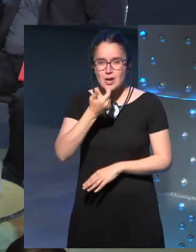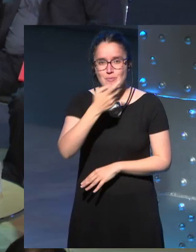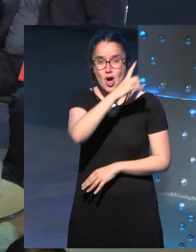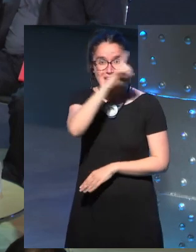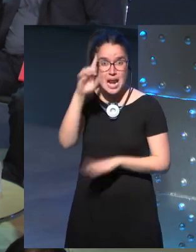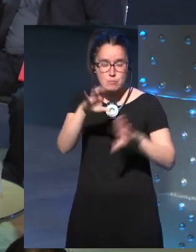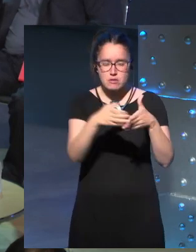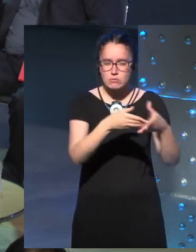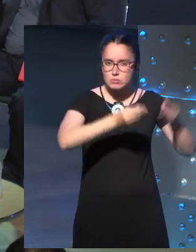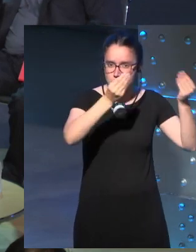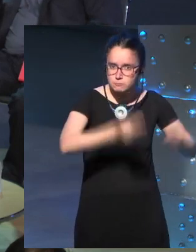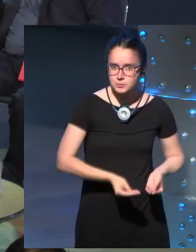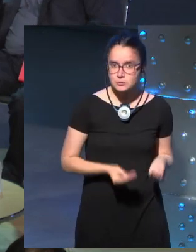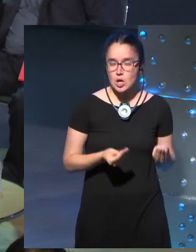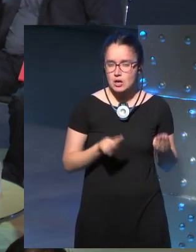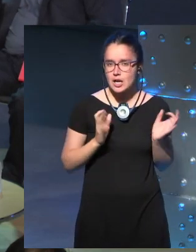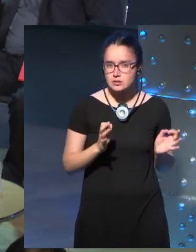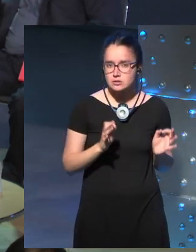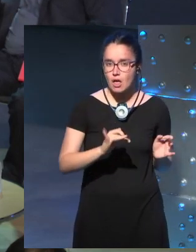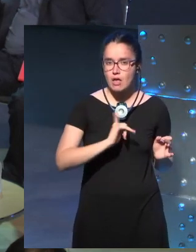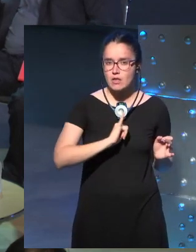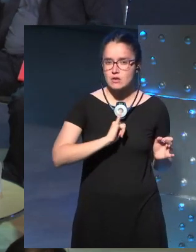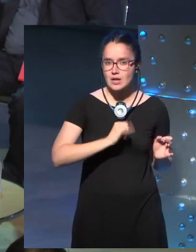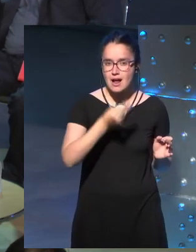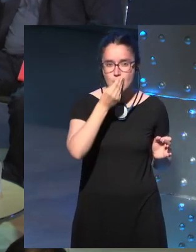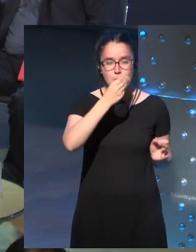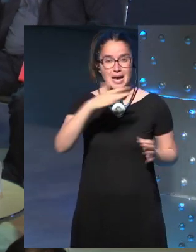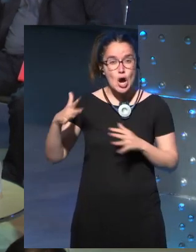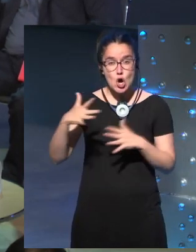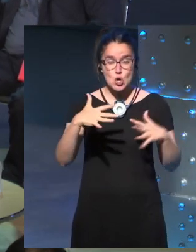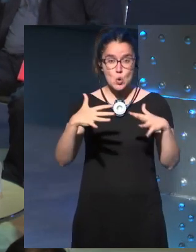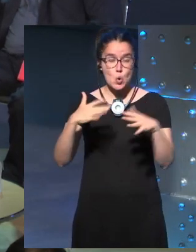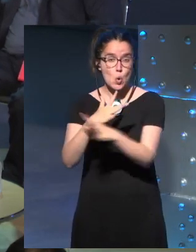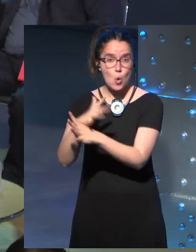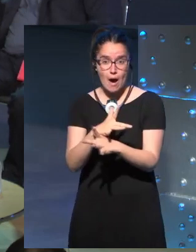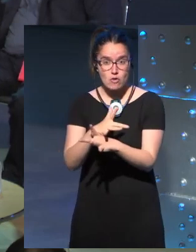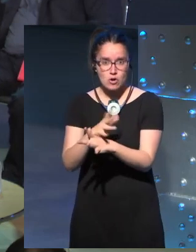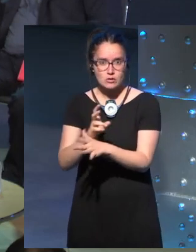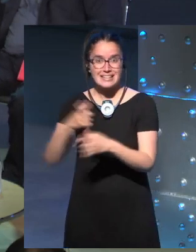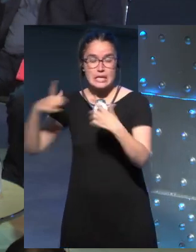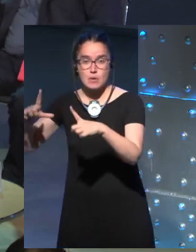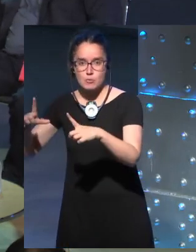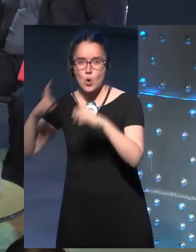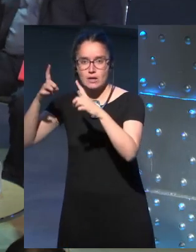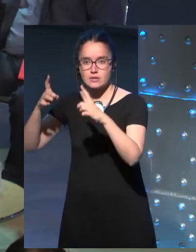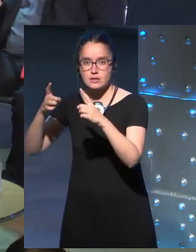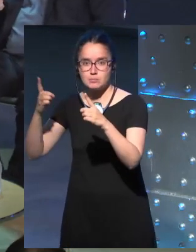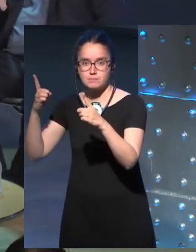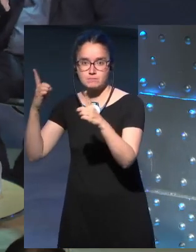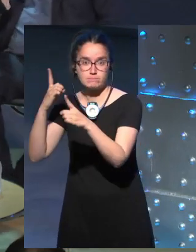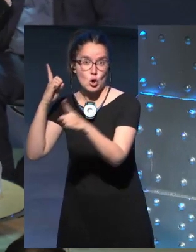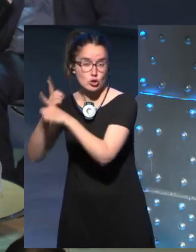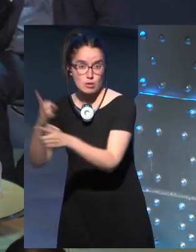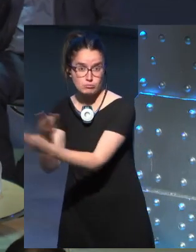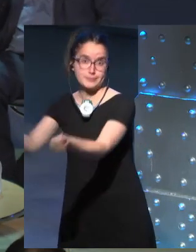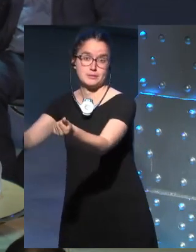you identify their best player and you take them out of the game after 25 minutes. Last year was the same with Dybala. Yeah. If